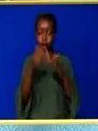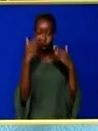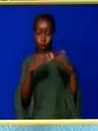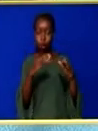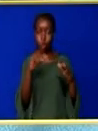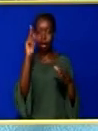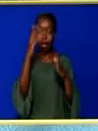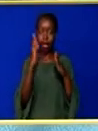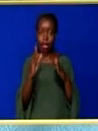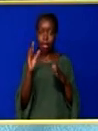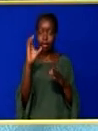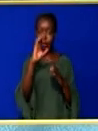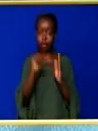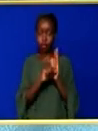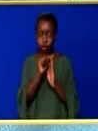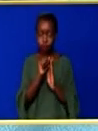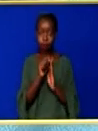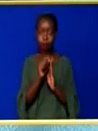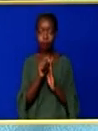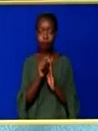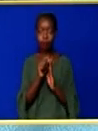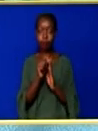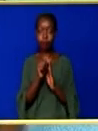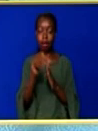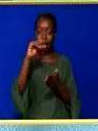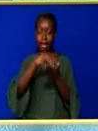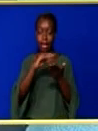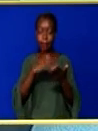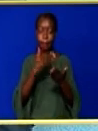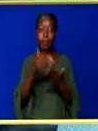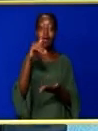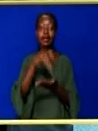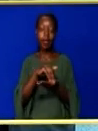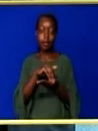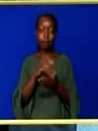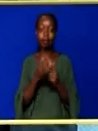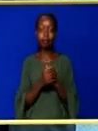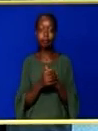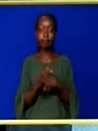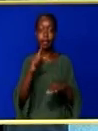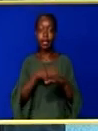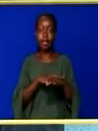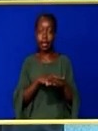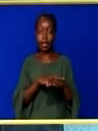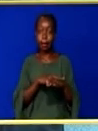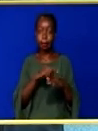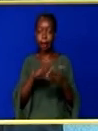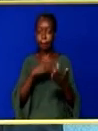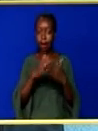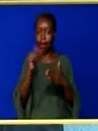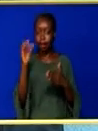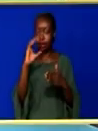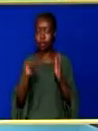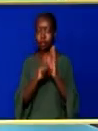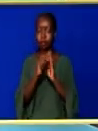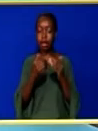The Kenyan one. Or it was pending someplace. Yes. So you're just going again to remind them, hey, I'm back. Once you've acquired another citizenship, automatically